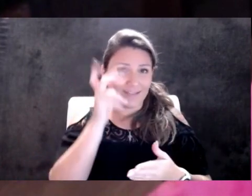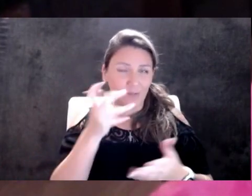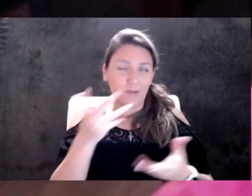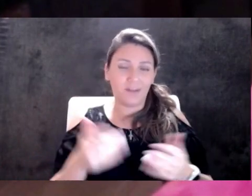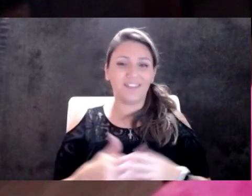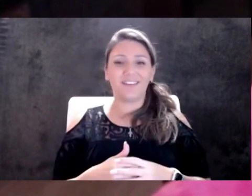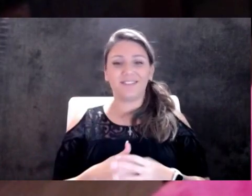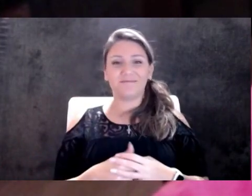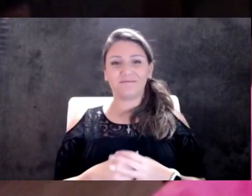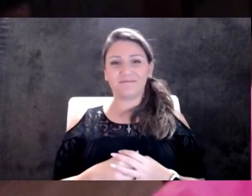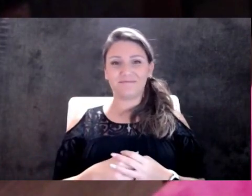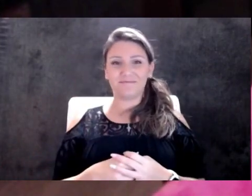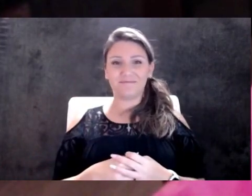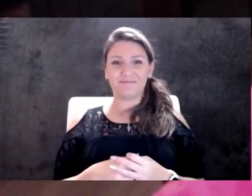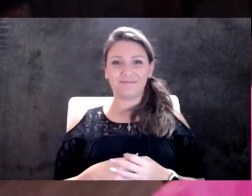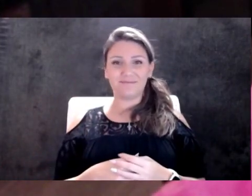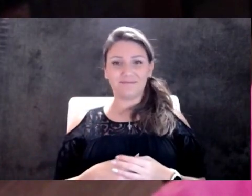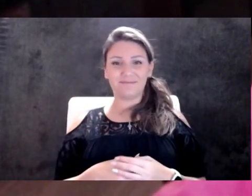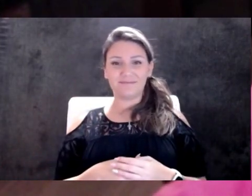would,